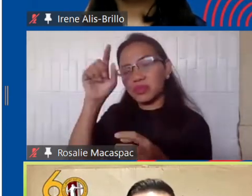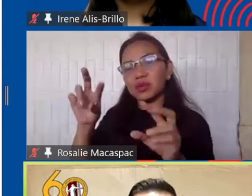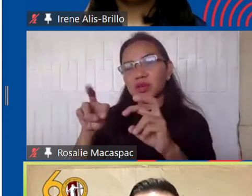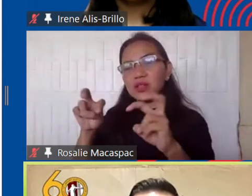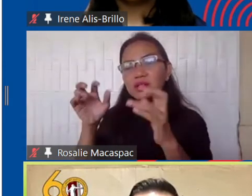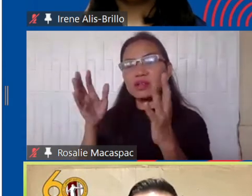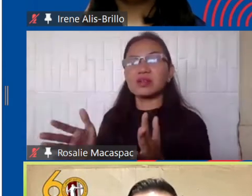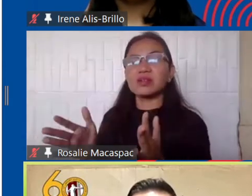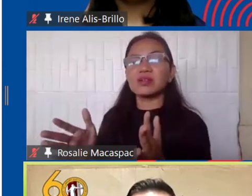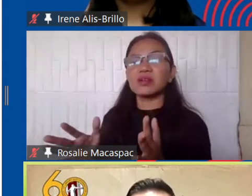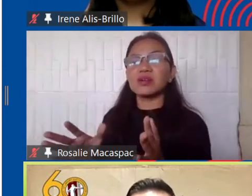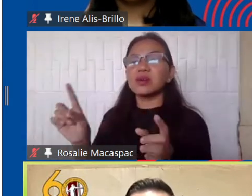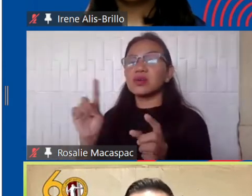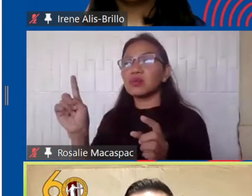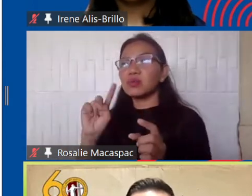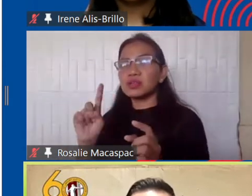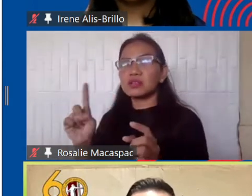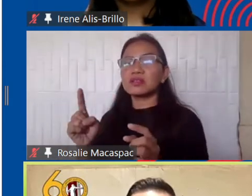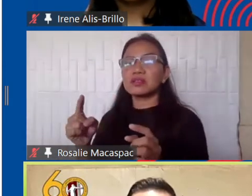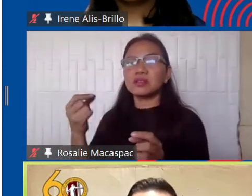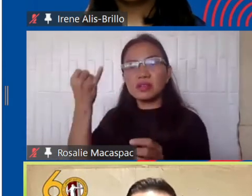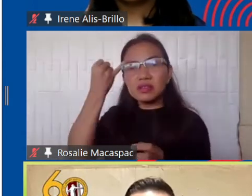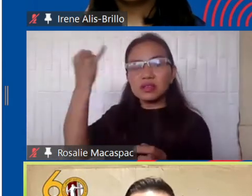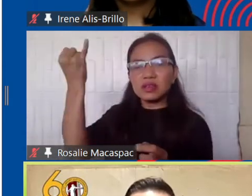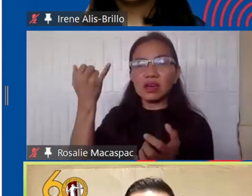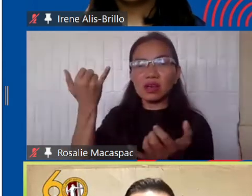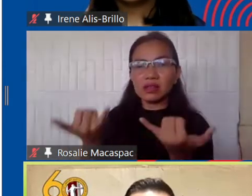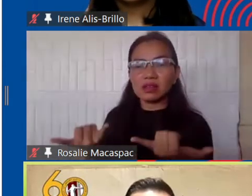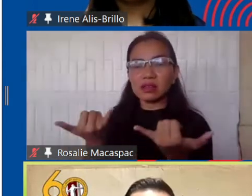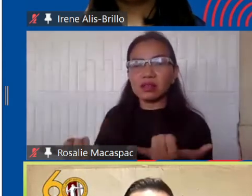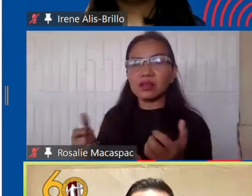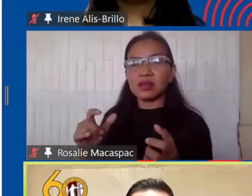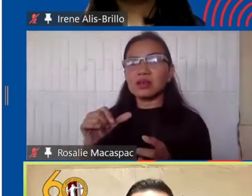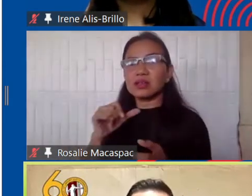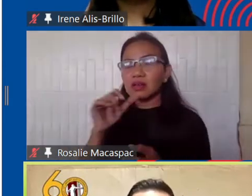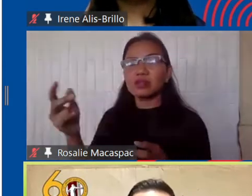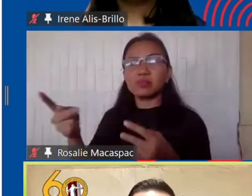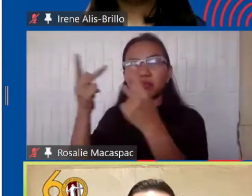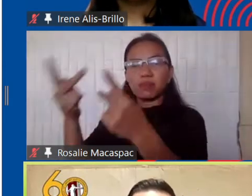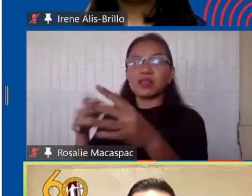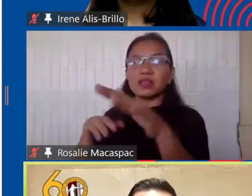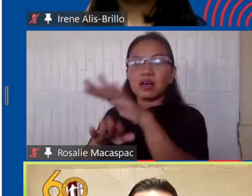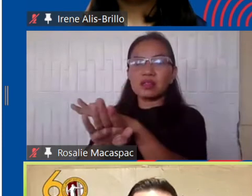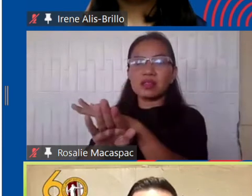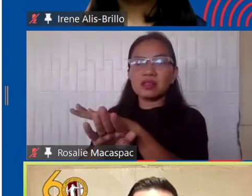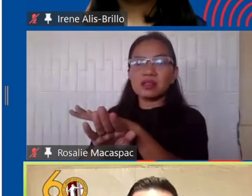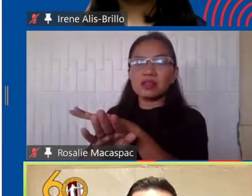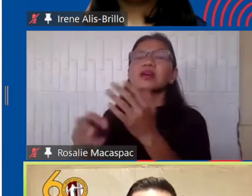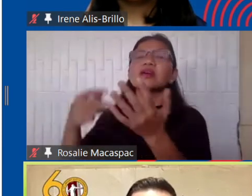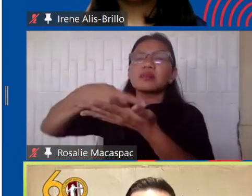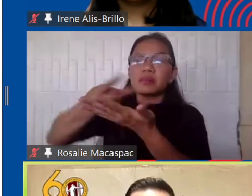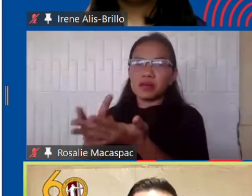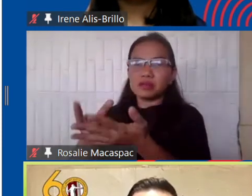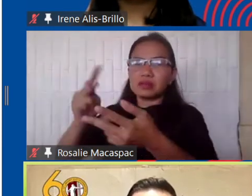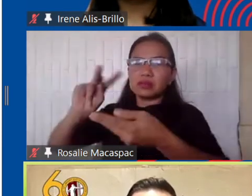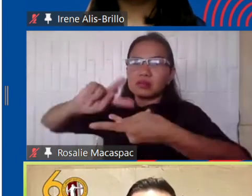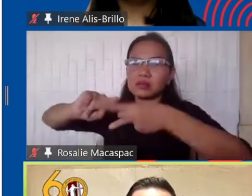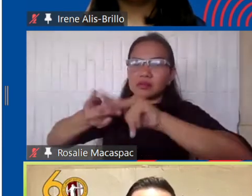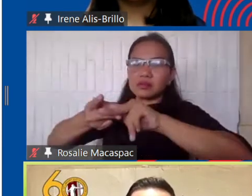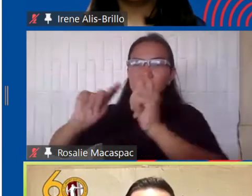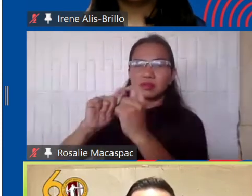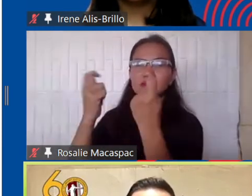I argue is that we don't just provide access to information, but rather we are partners in